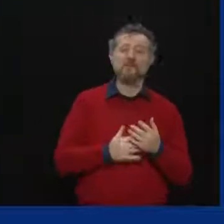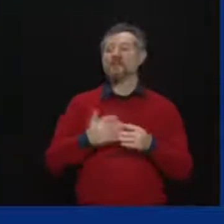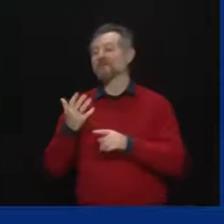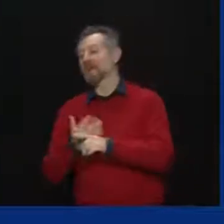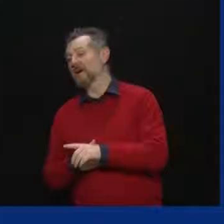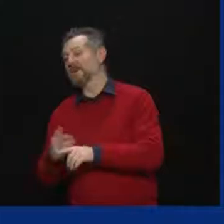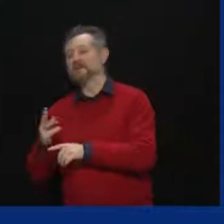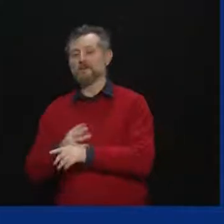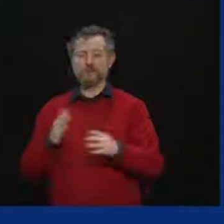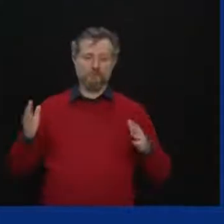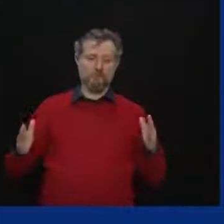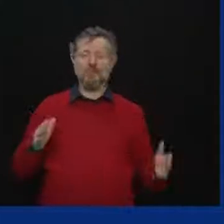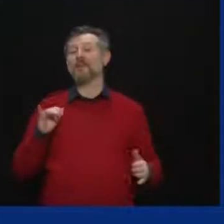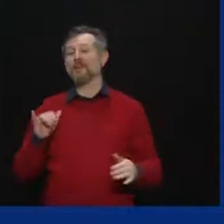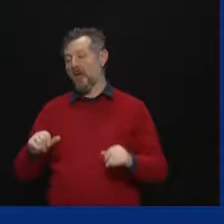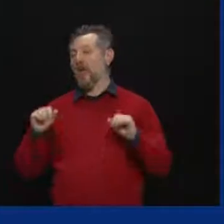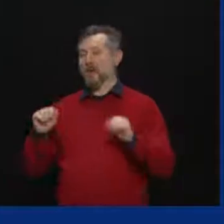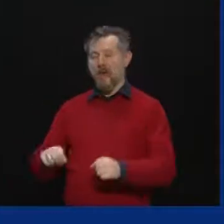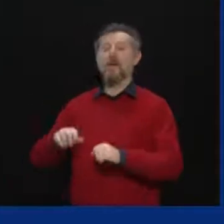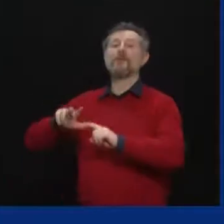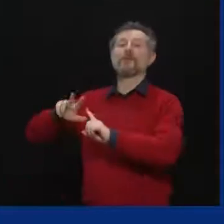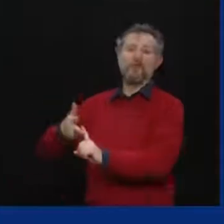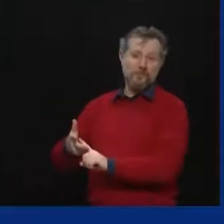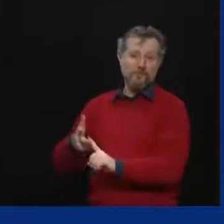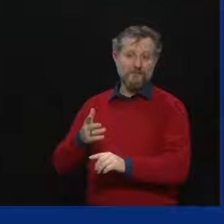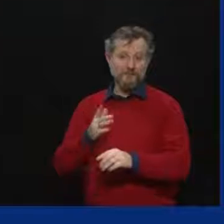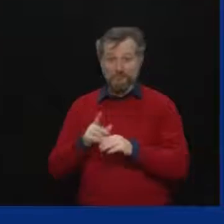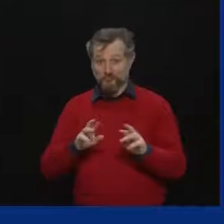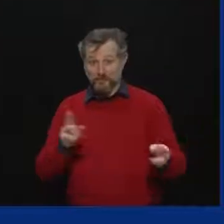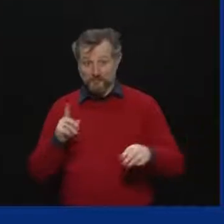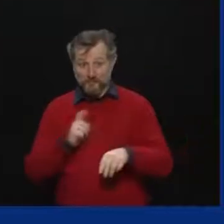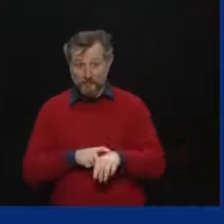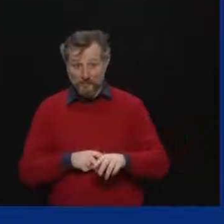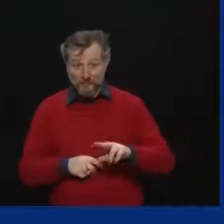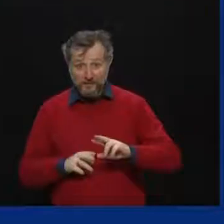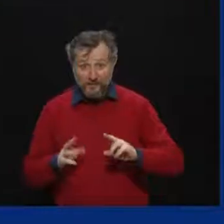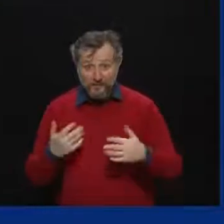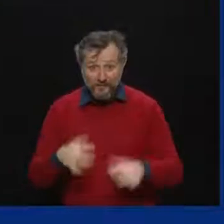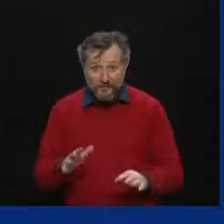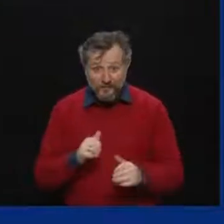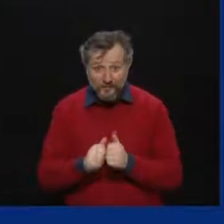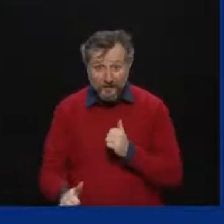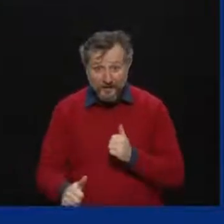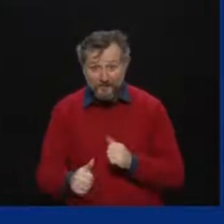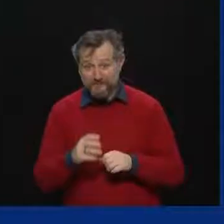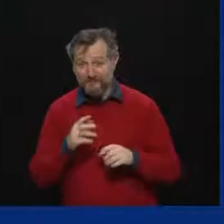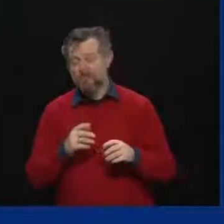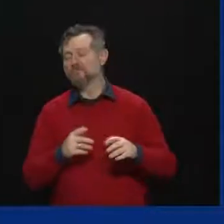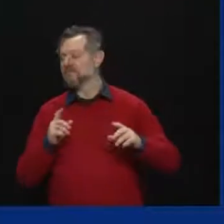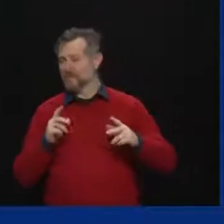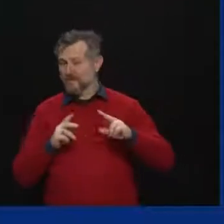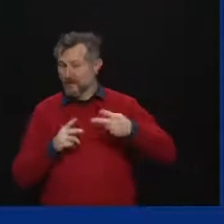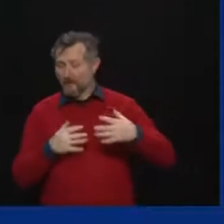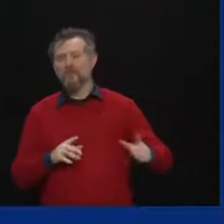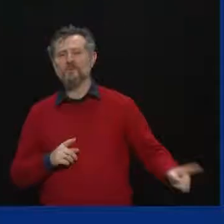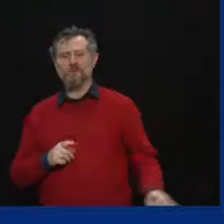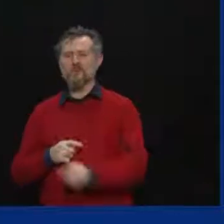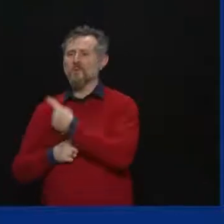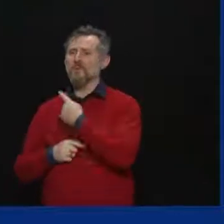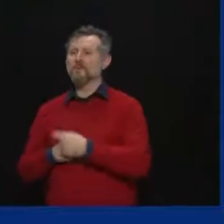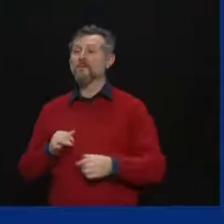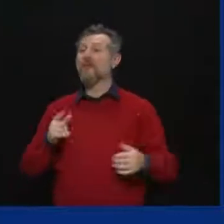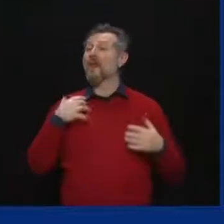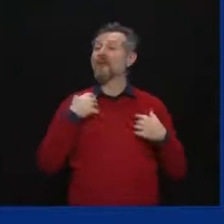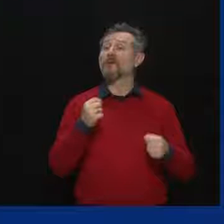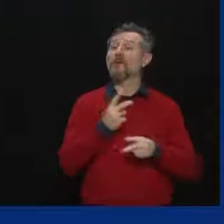be ready in line to get that booster. So because so many people have gotten their first vaccination, particularly all the healthcare workers this